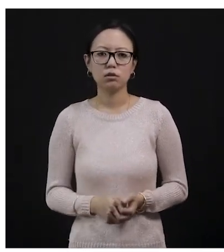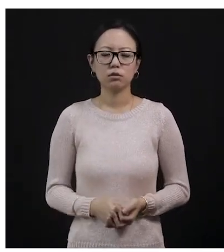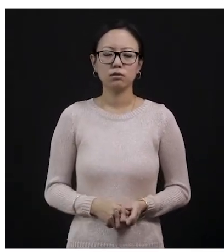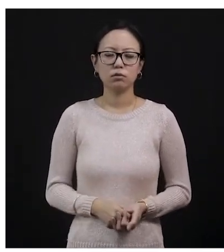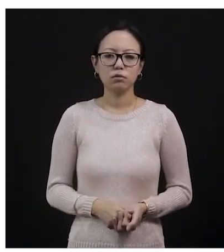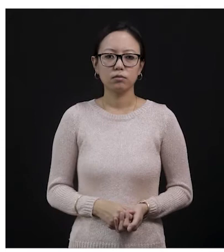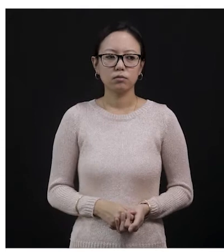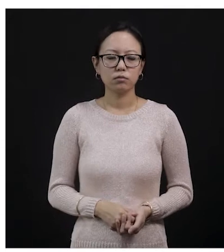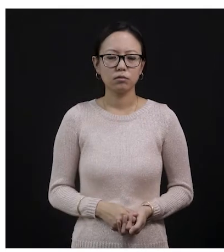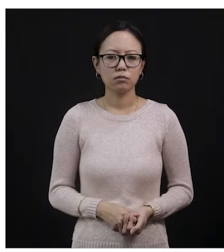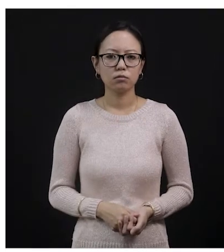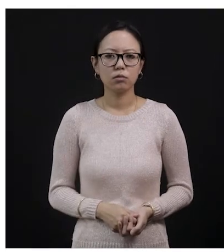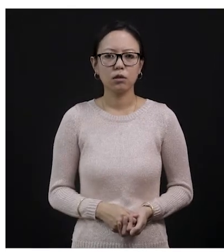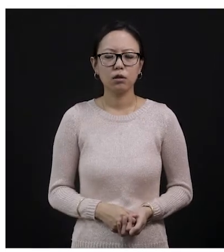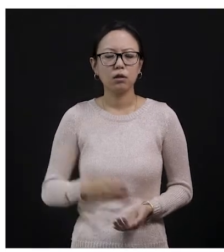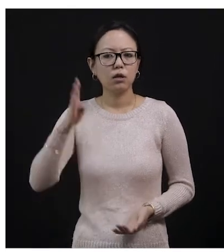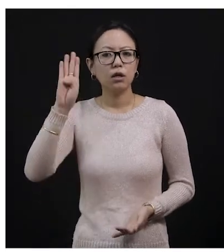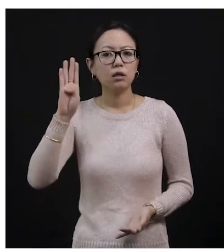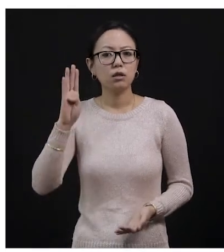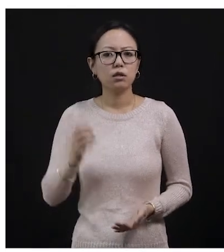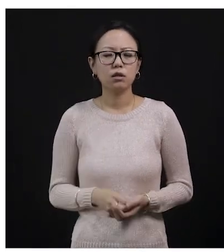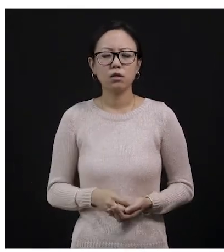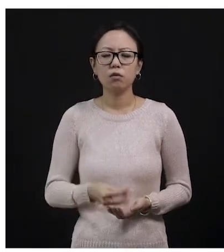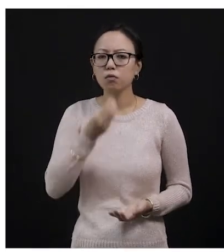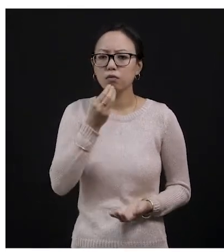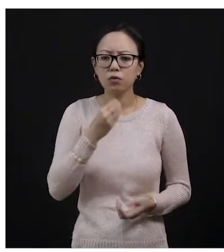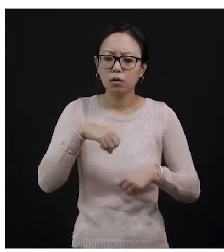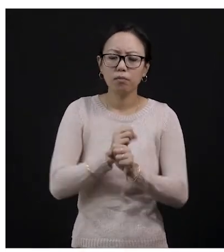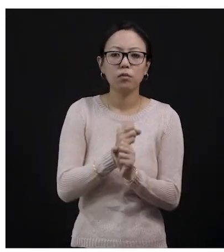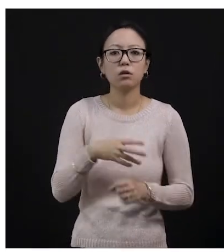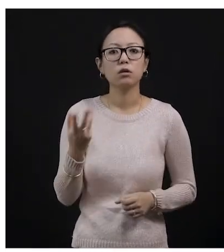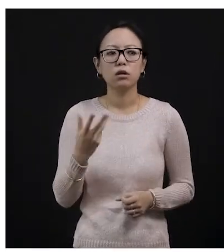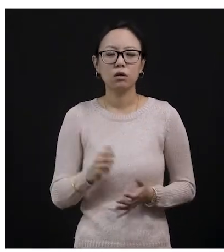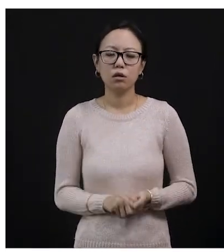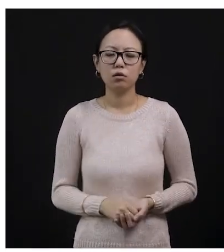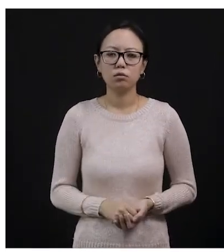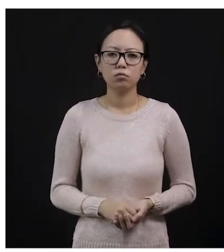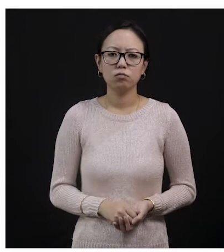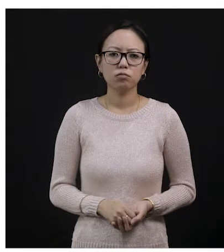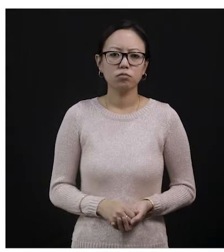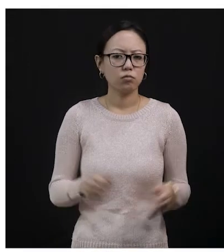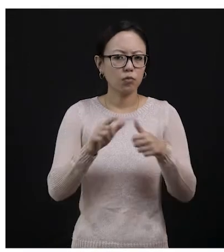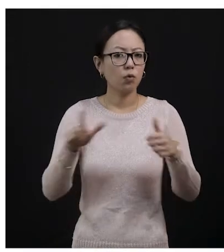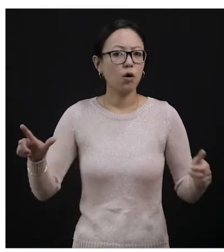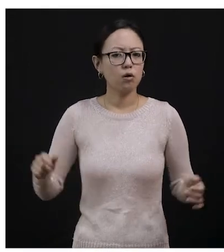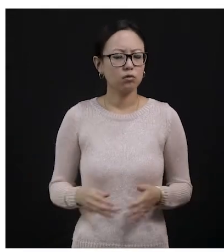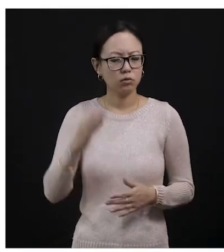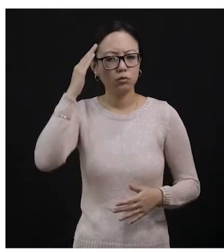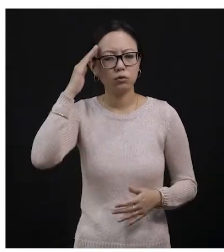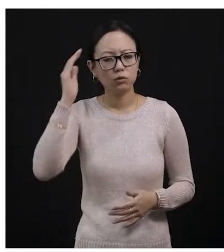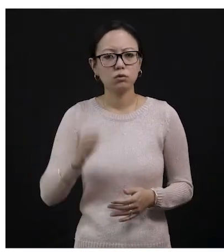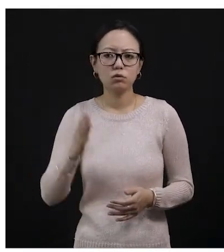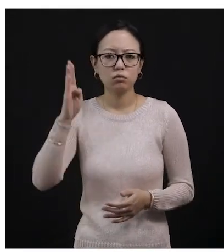us see how they make their food. We know that, okay, plants also need food to grow. So let us